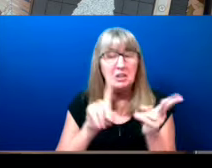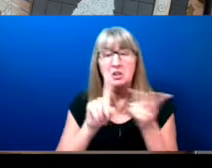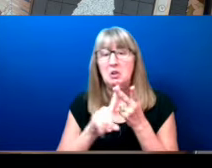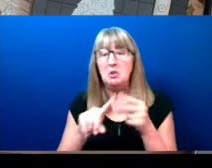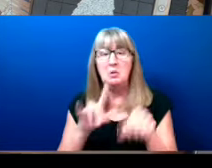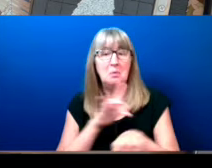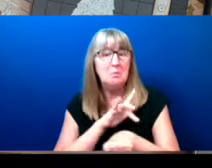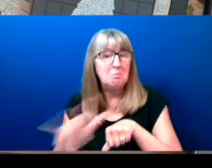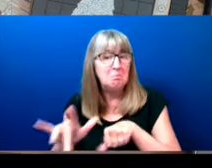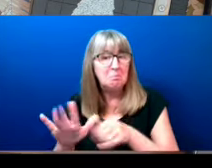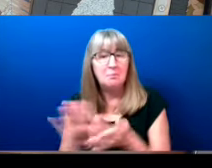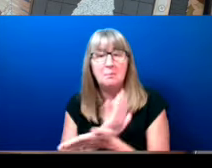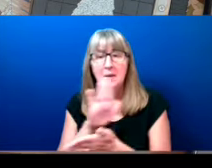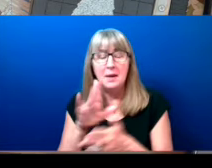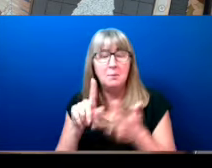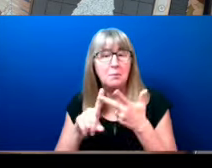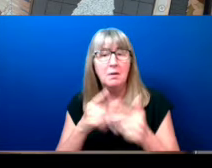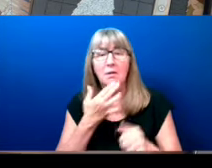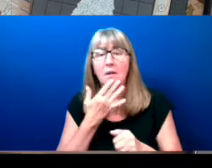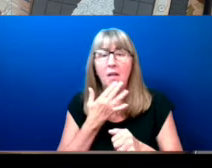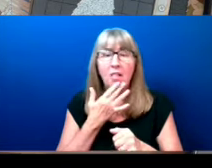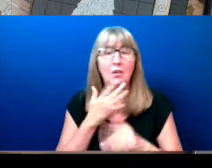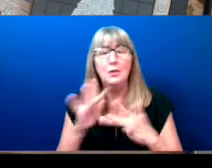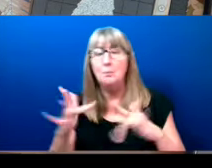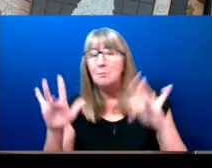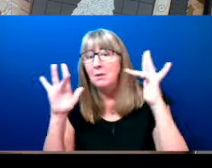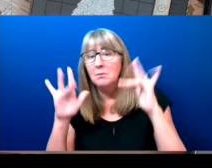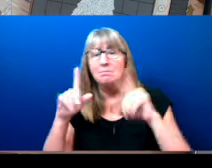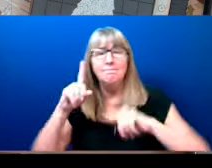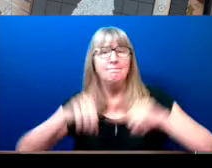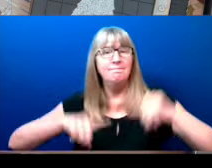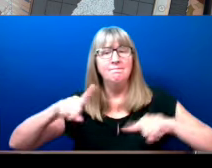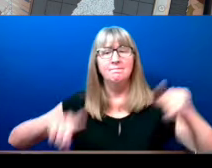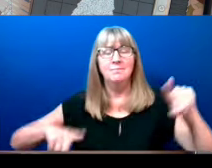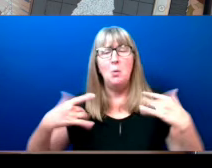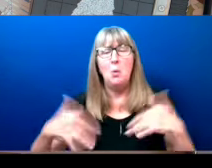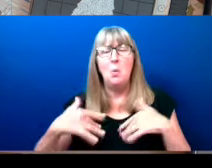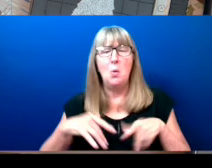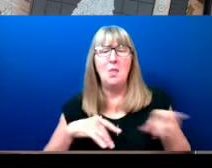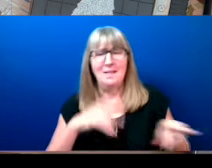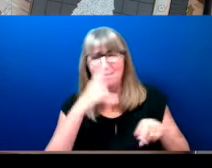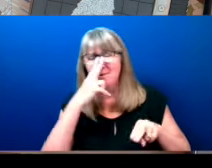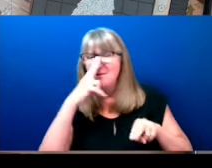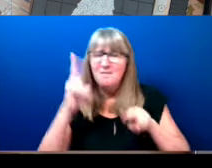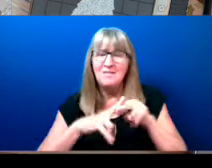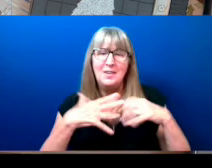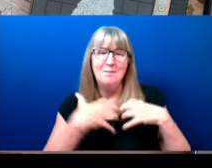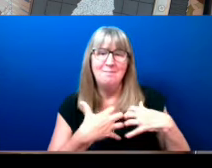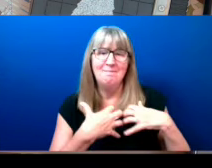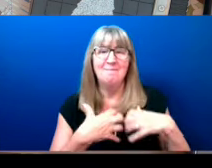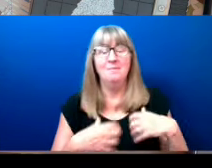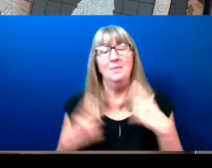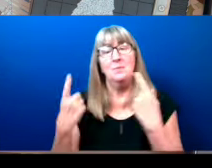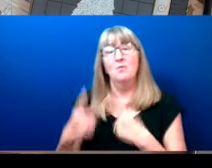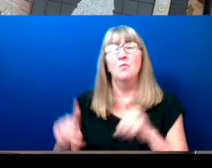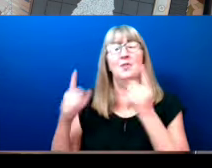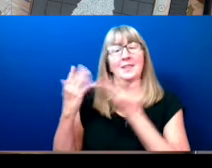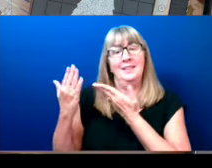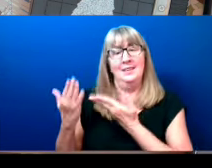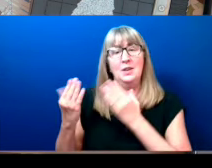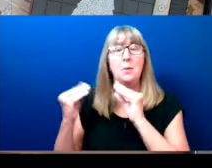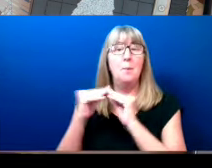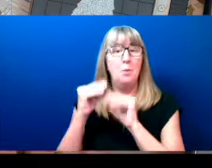the printed paper, plain cardstock, all different colors. I love it. It's so much